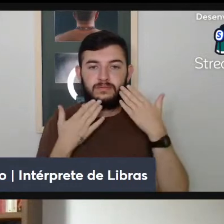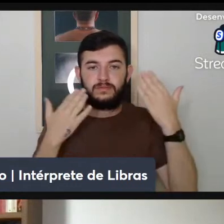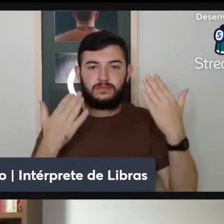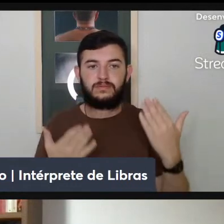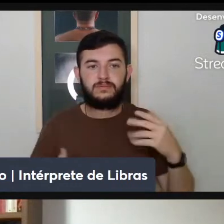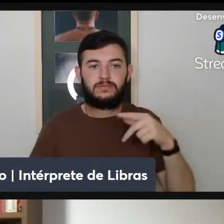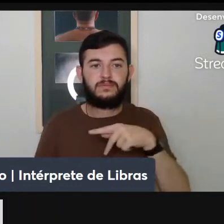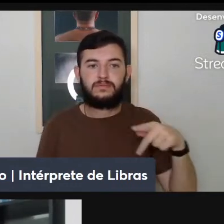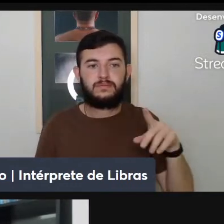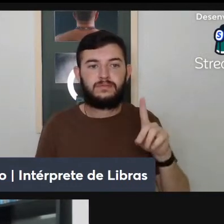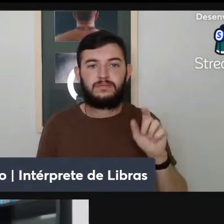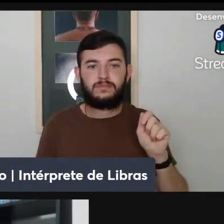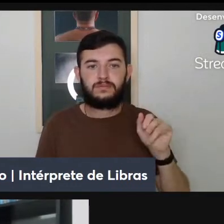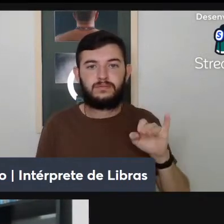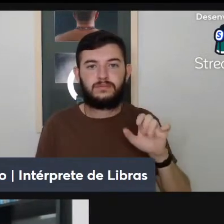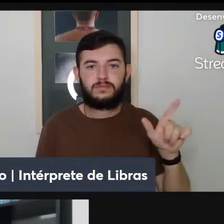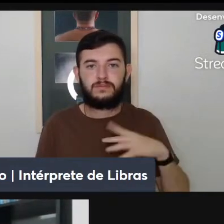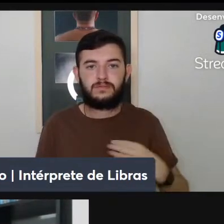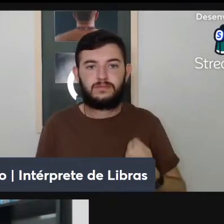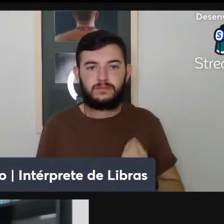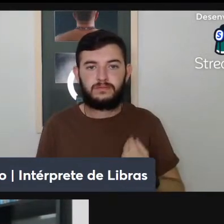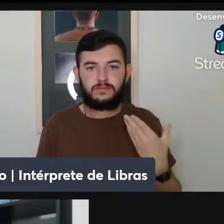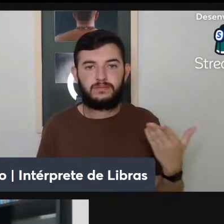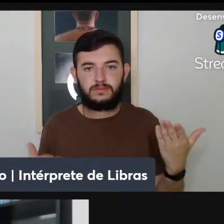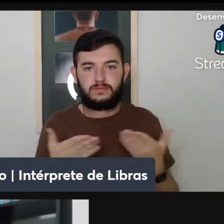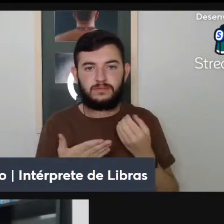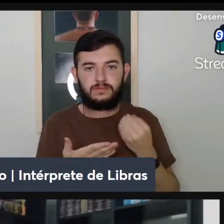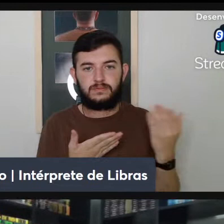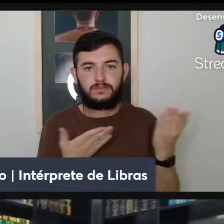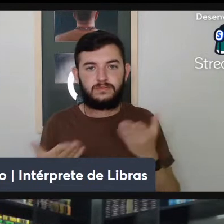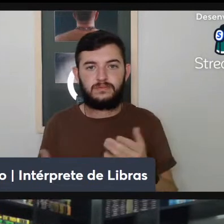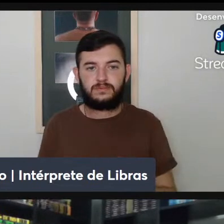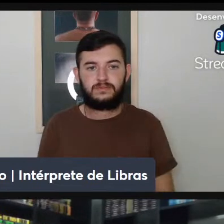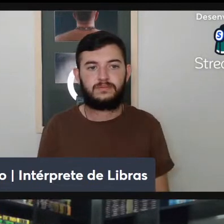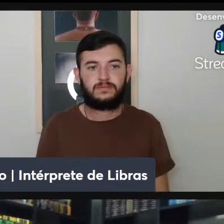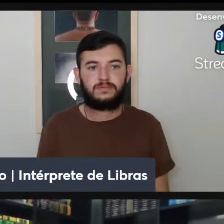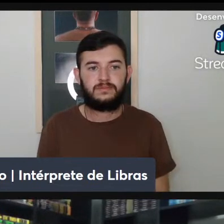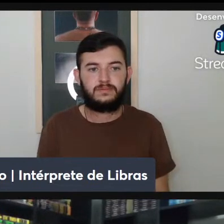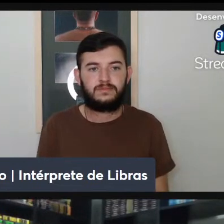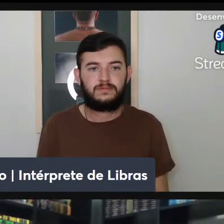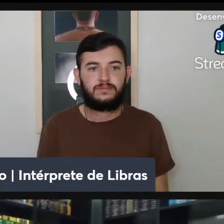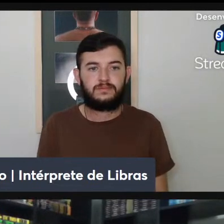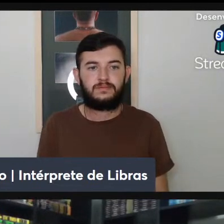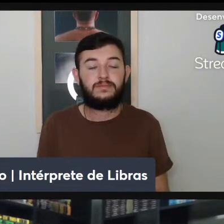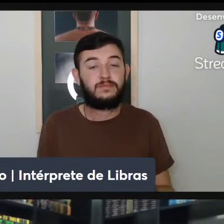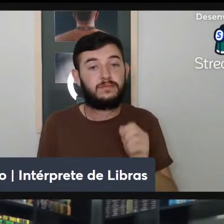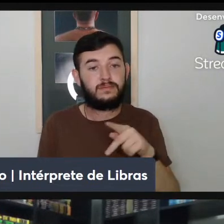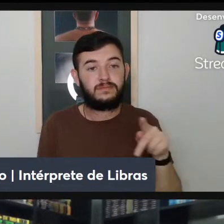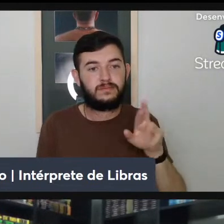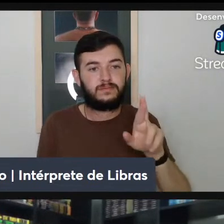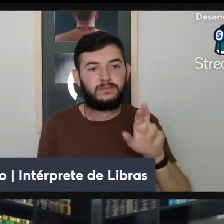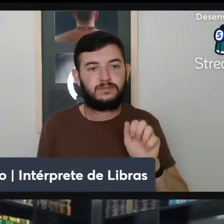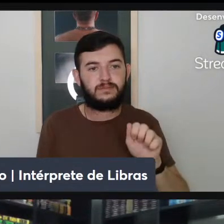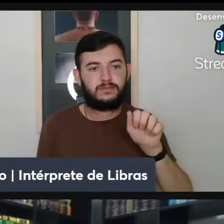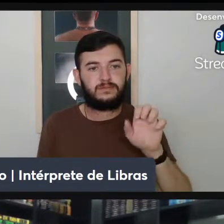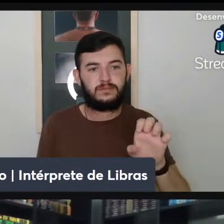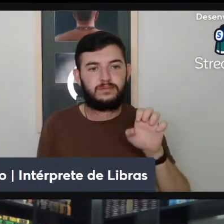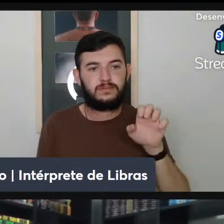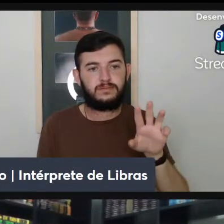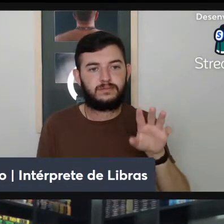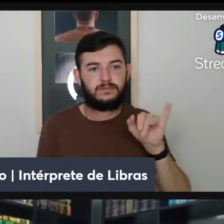professor Daniel, por estar aqui conosco. Bem-vindo. E, professora Auni, the floor is